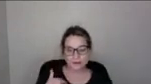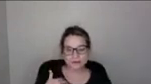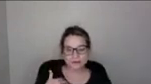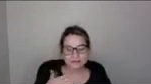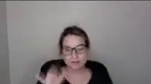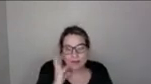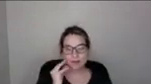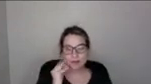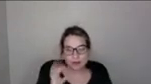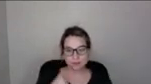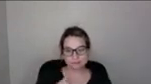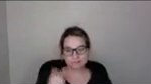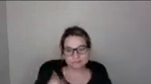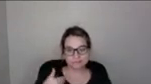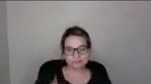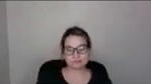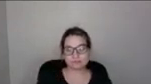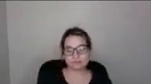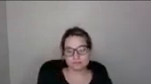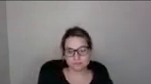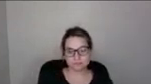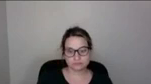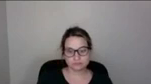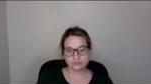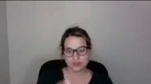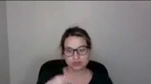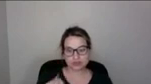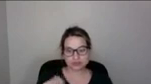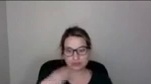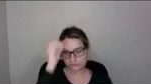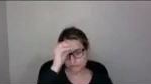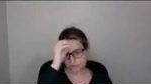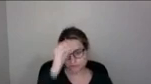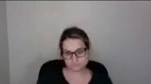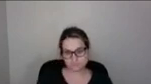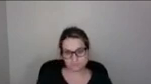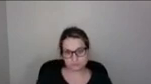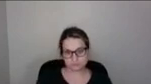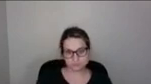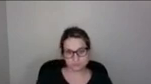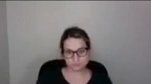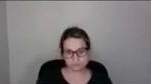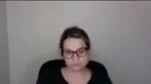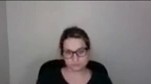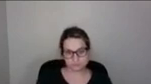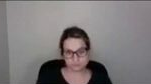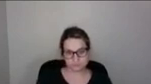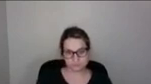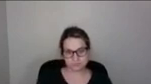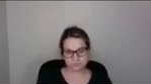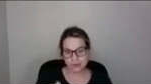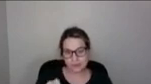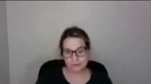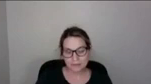I do. Ellos deben tener la opinión. They should have the opinion de elegir los representantes y senadores, to be able